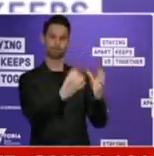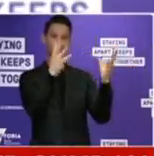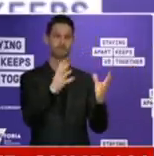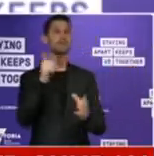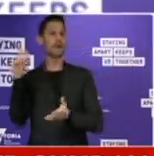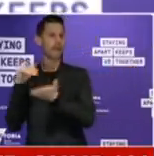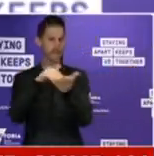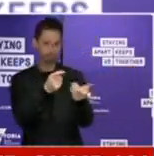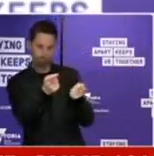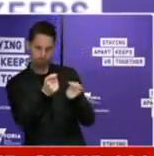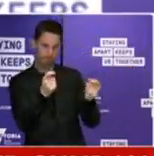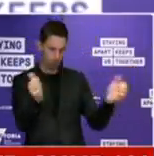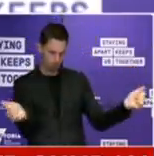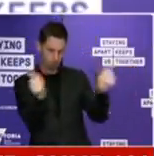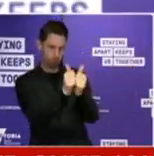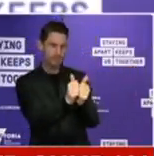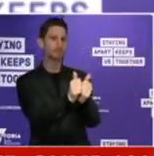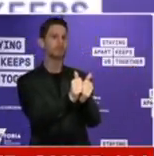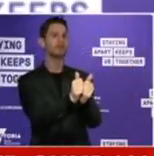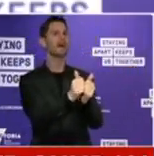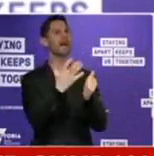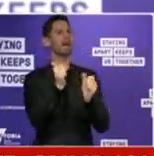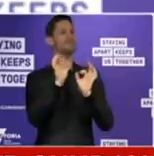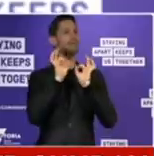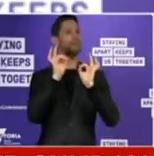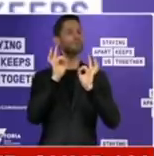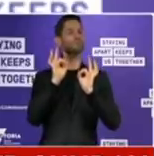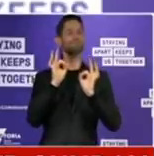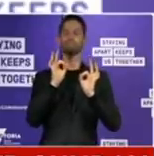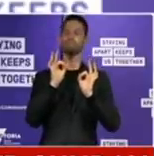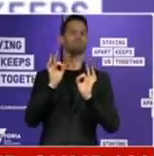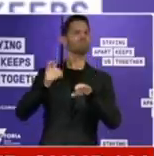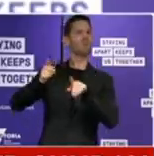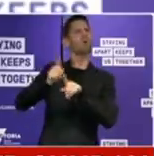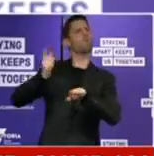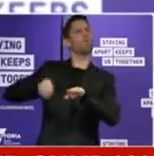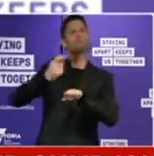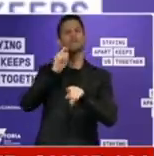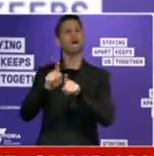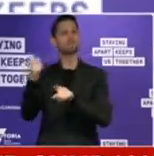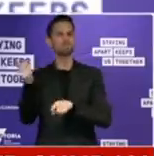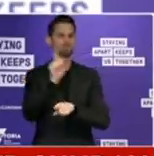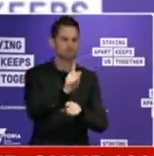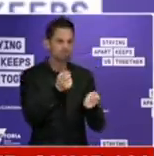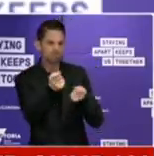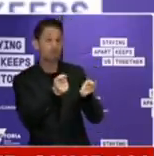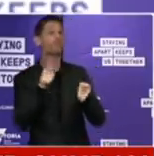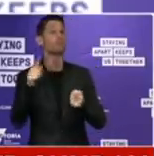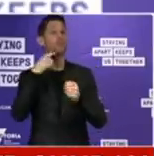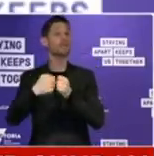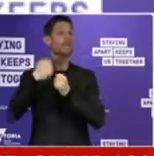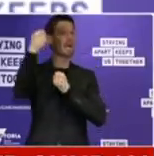current residential tenancies dispute resolution scheme will be extended until the 28th of March